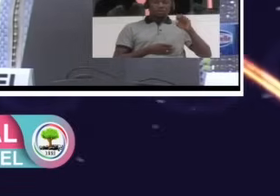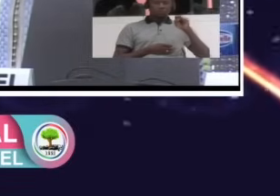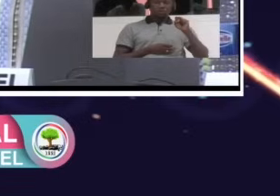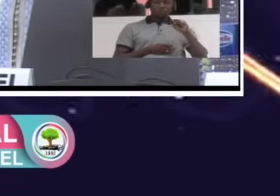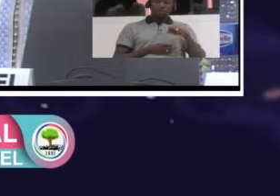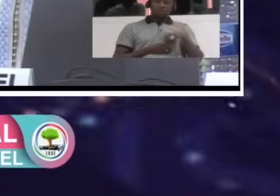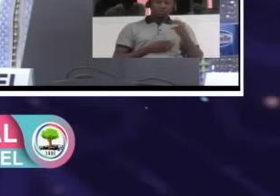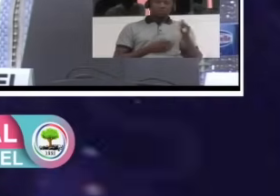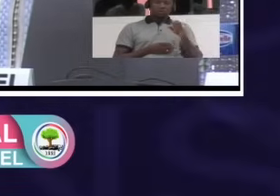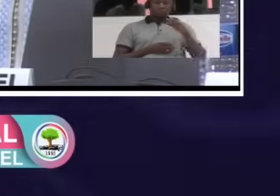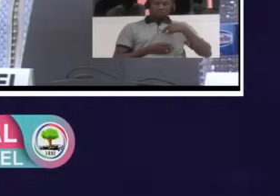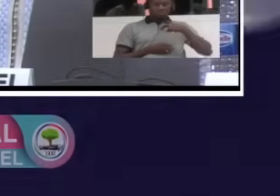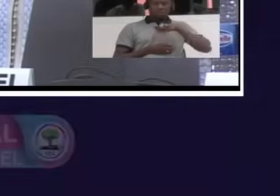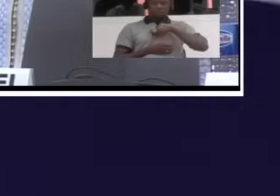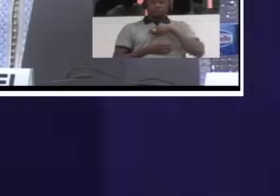myself. Yes.